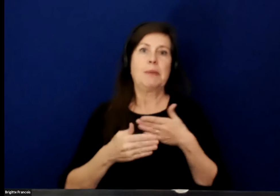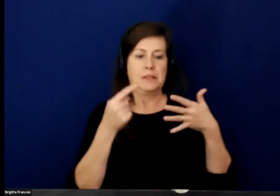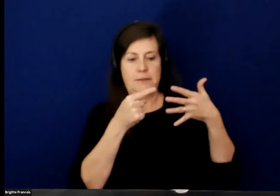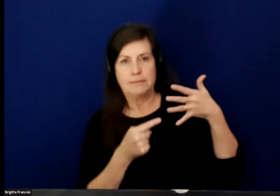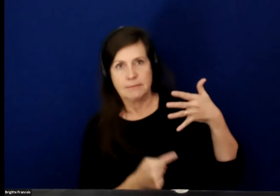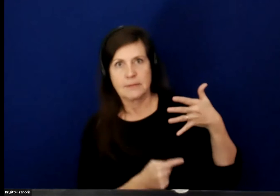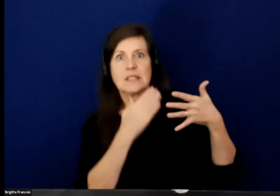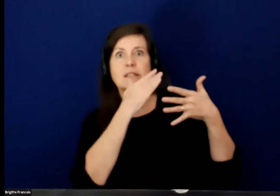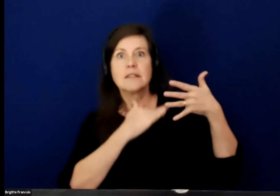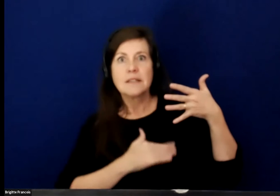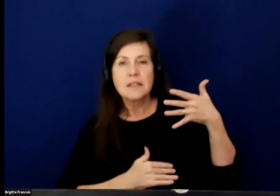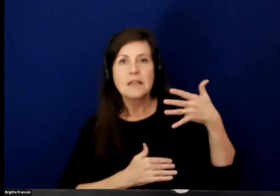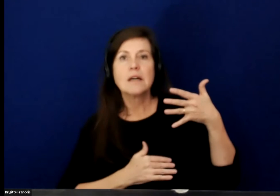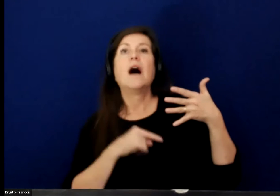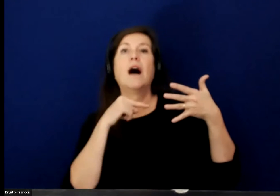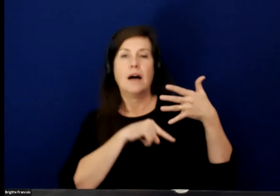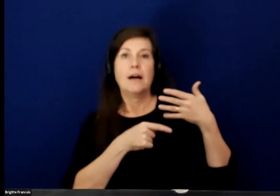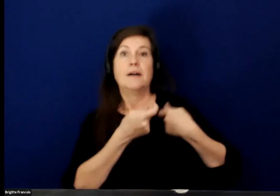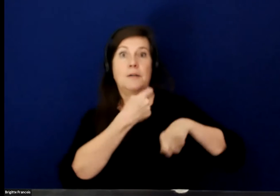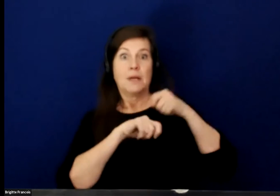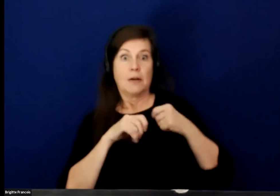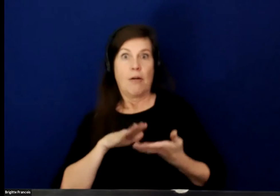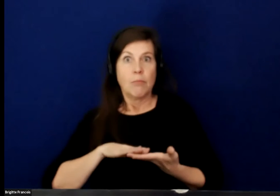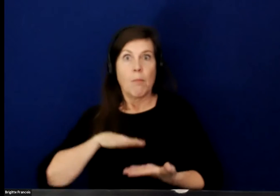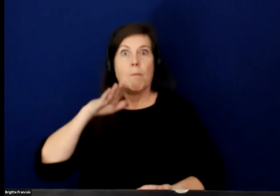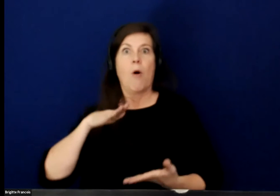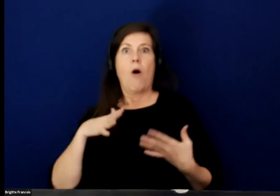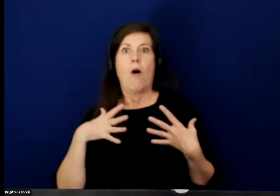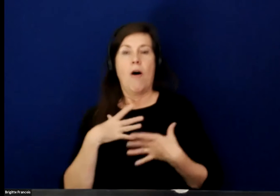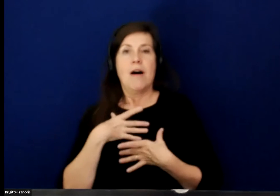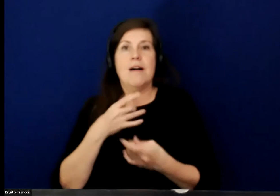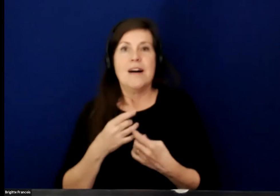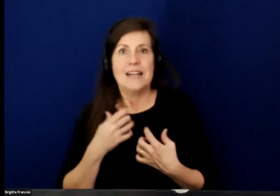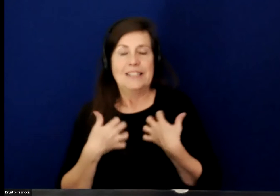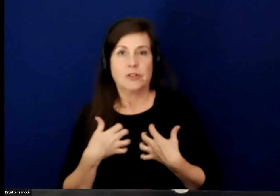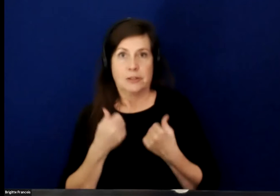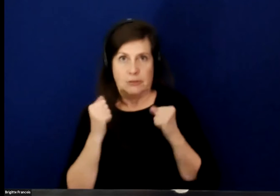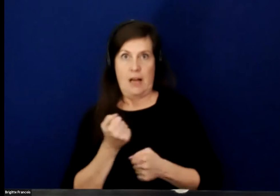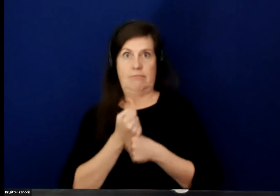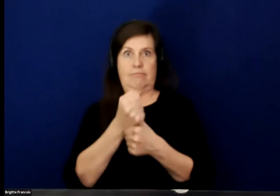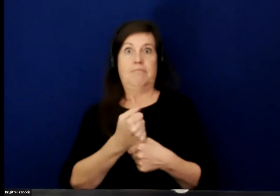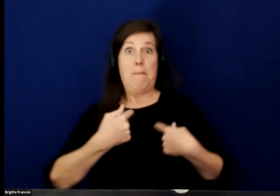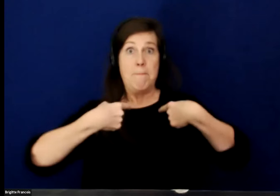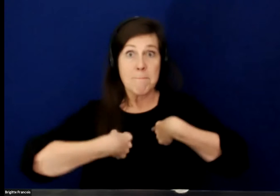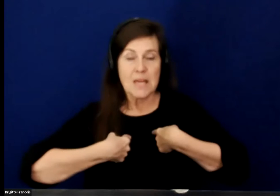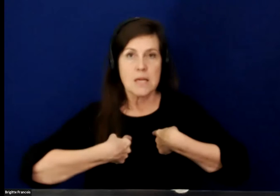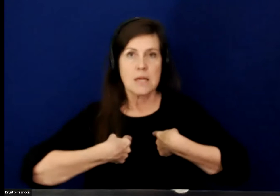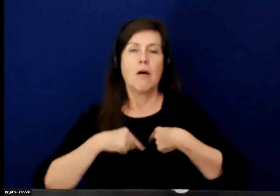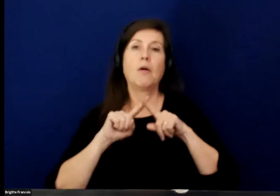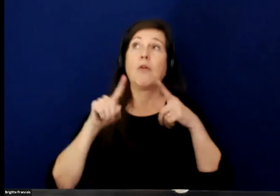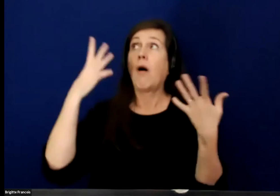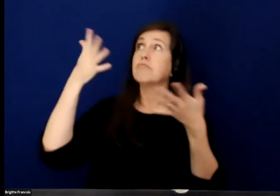would make it more interesting for me, because I would actually be able to represent me and not just someone with a